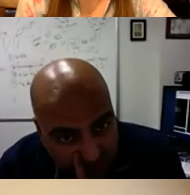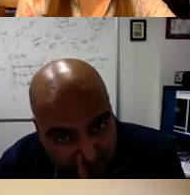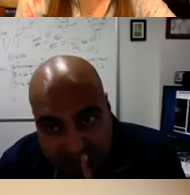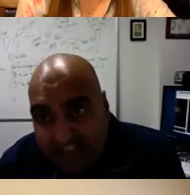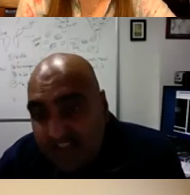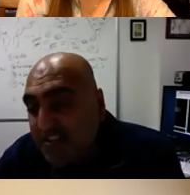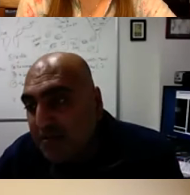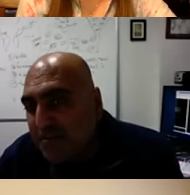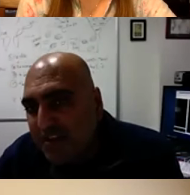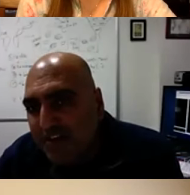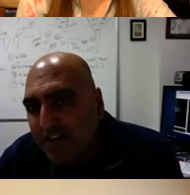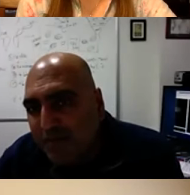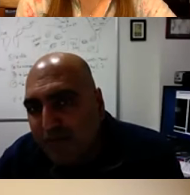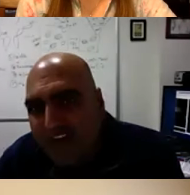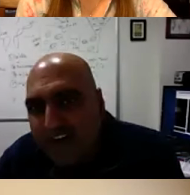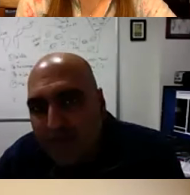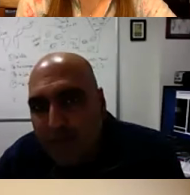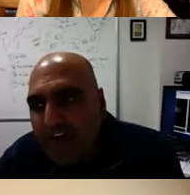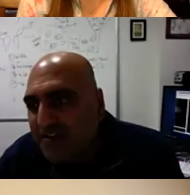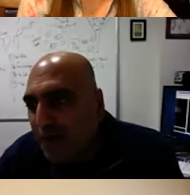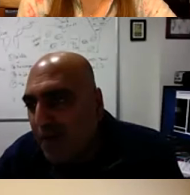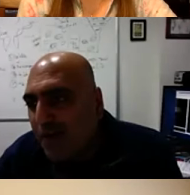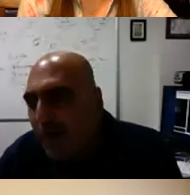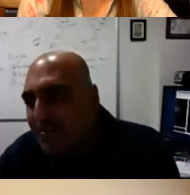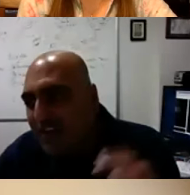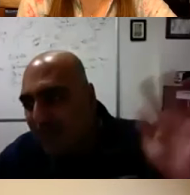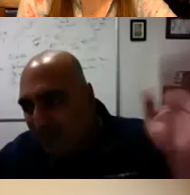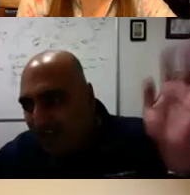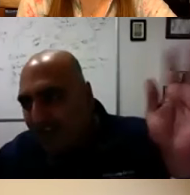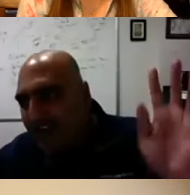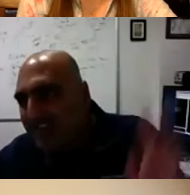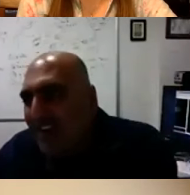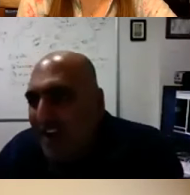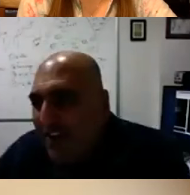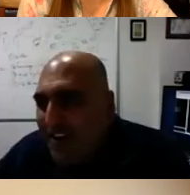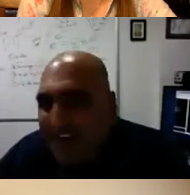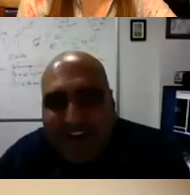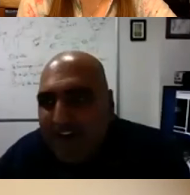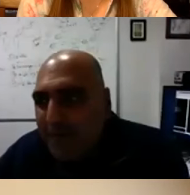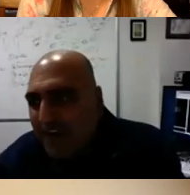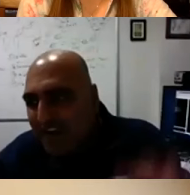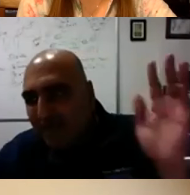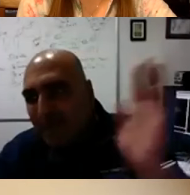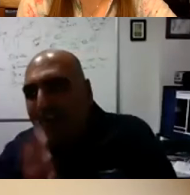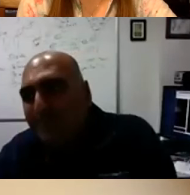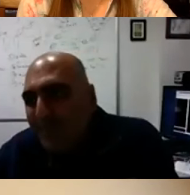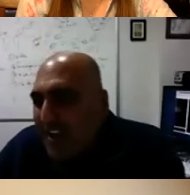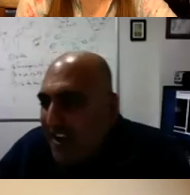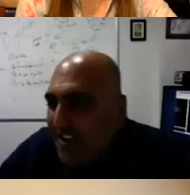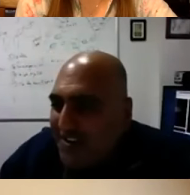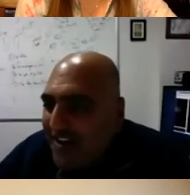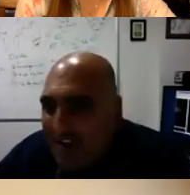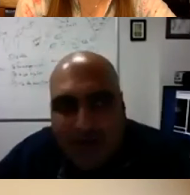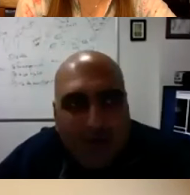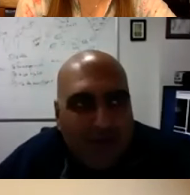these fantastic students that I think reflect the best of our program. So thanks, Ali and company, everybody.